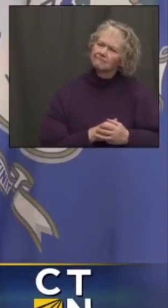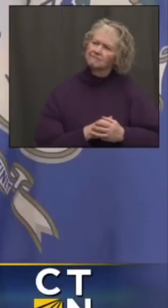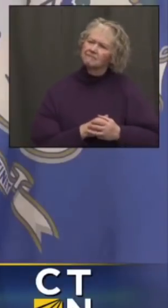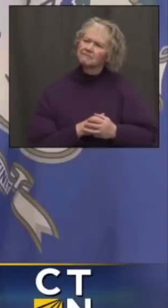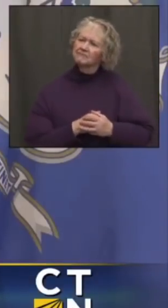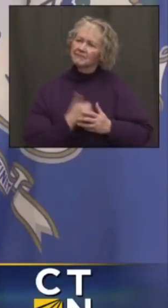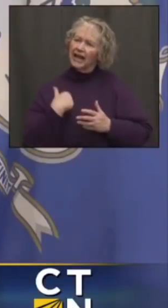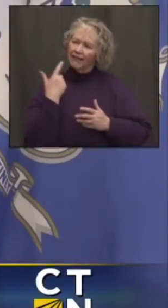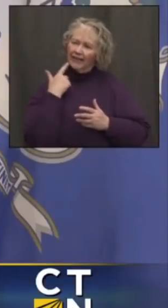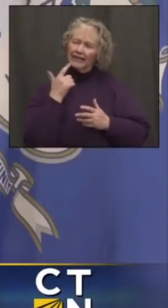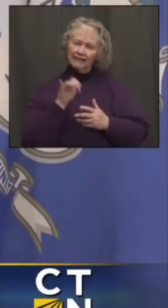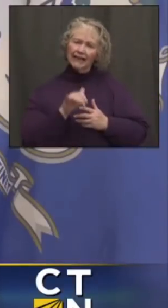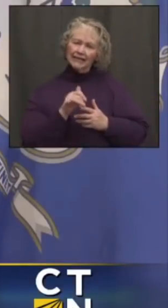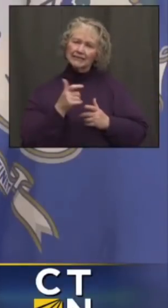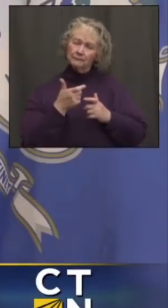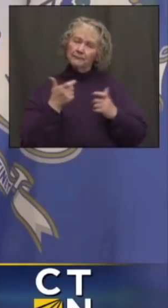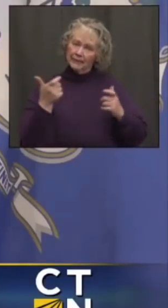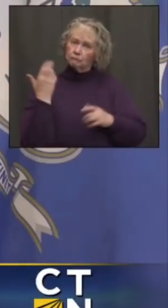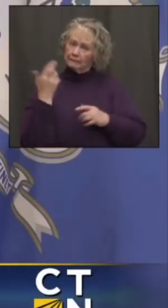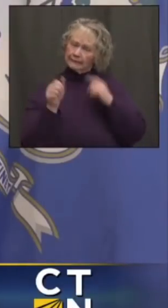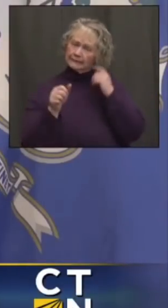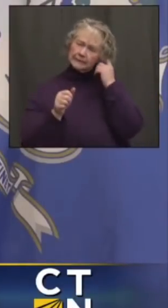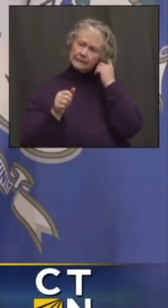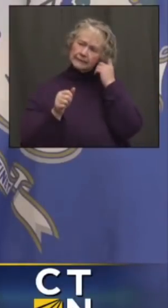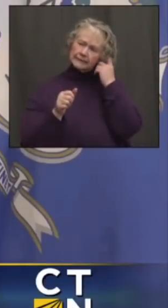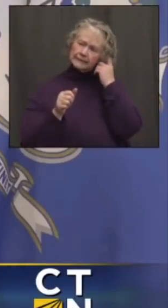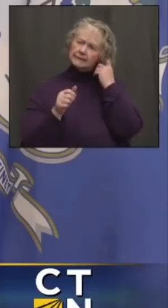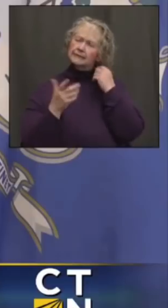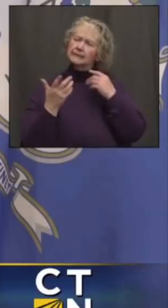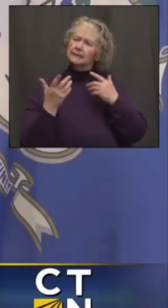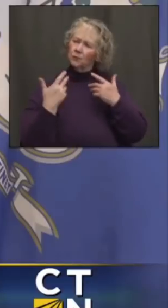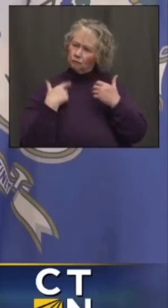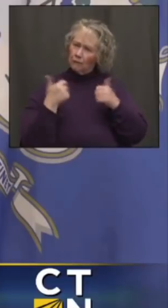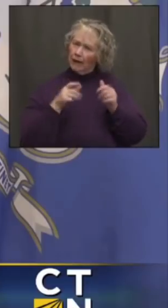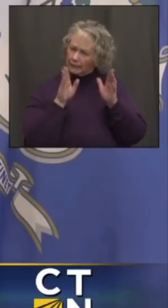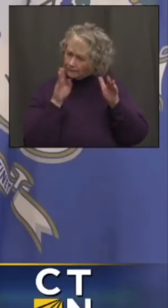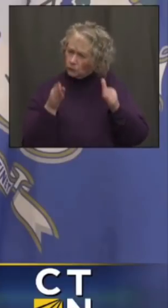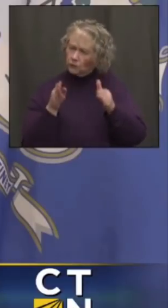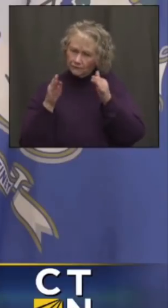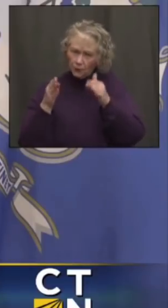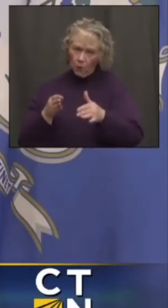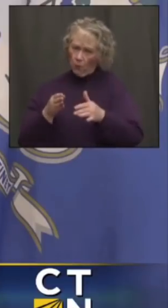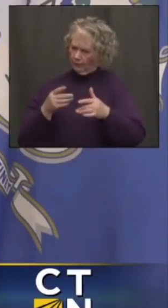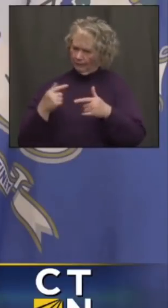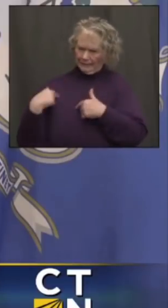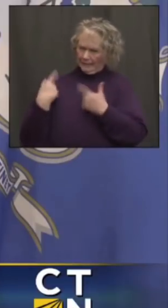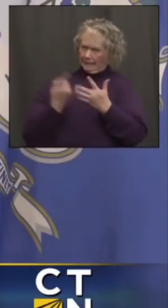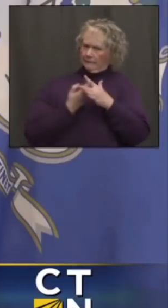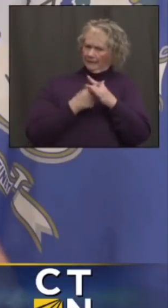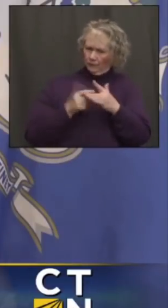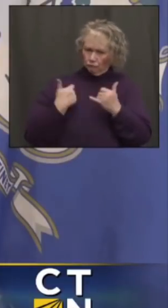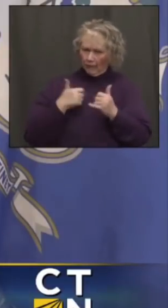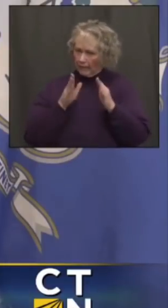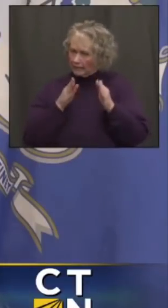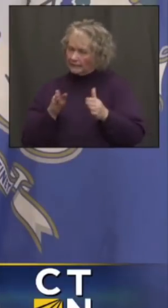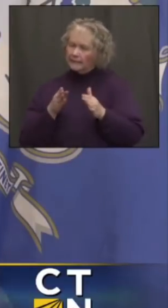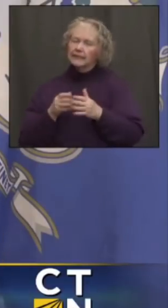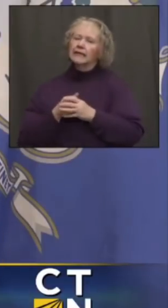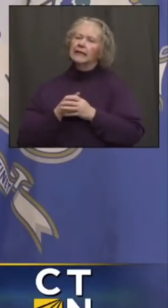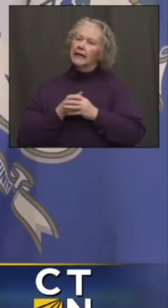about vaccine hesitancy. In your view, is that the main root of the disparities?